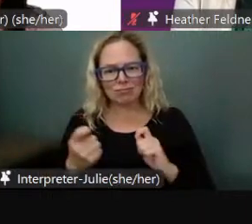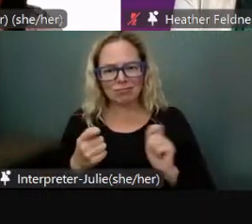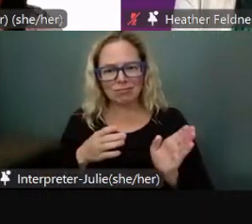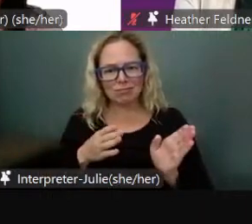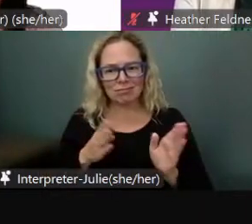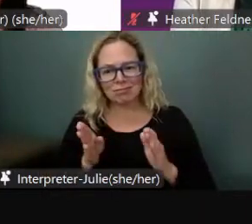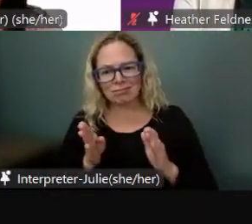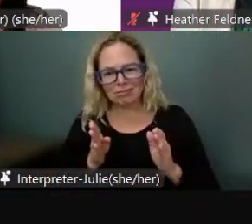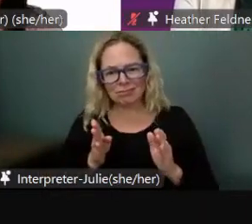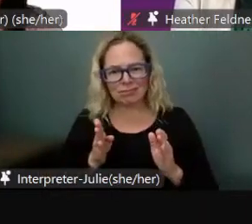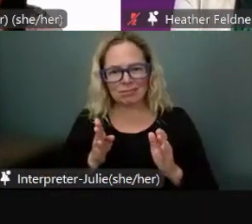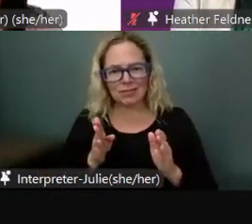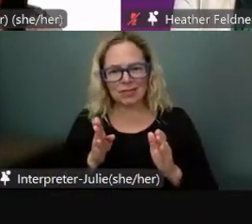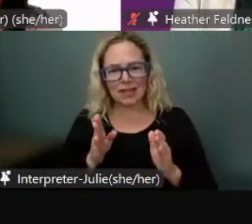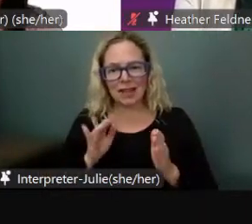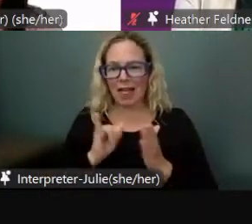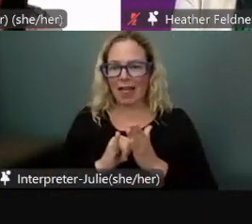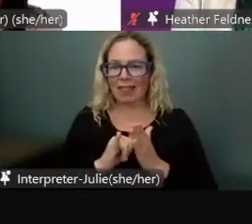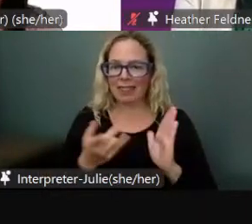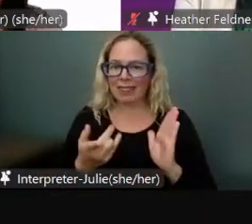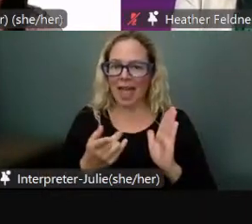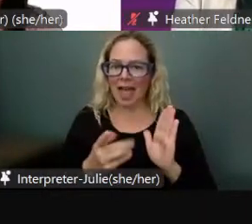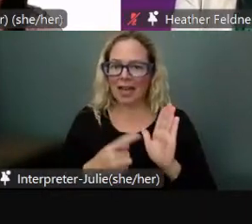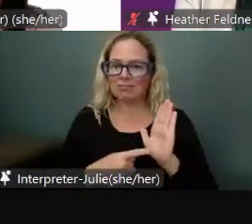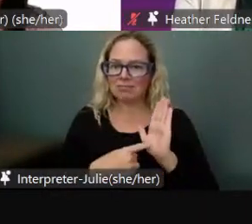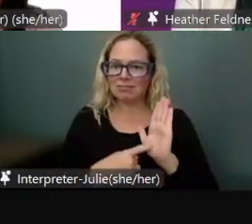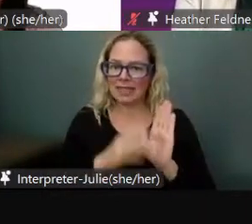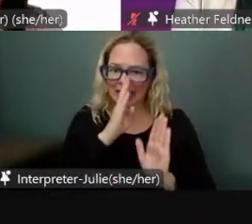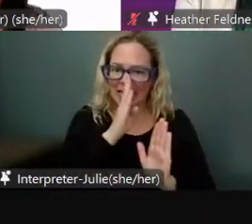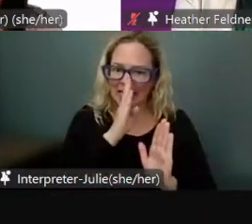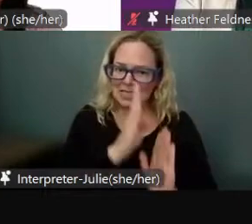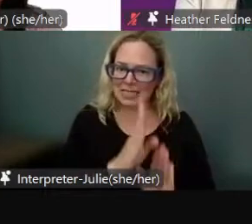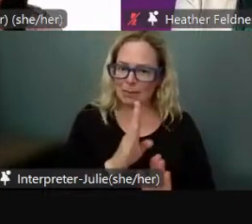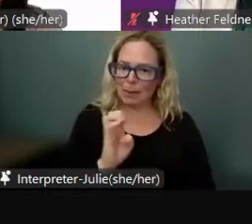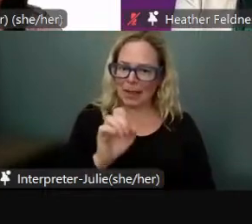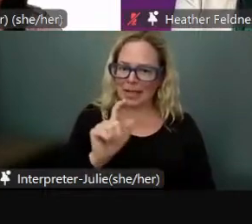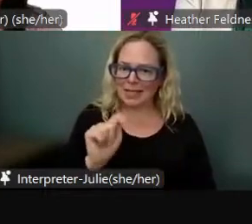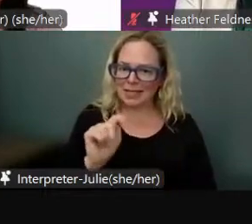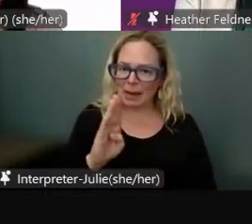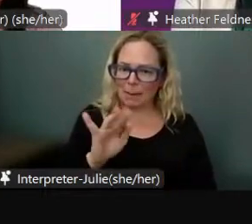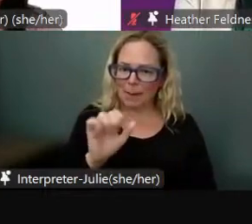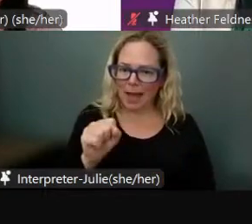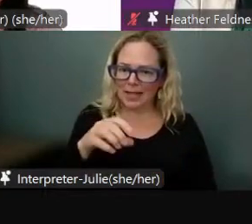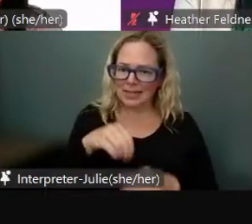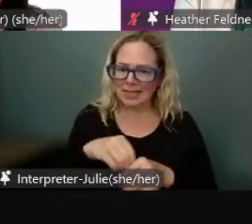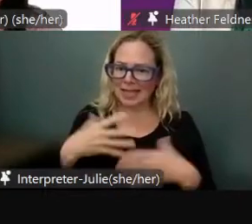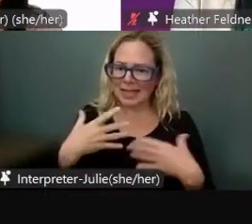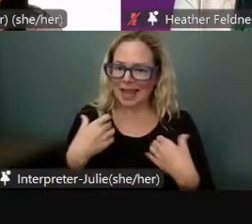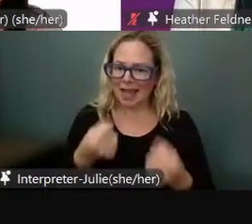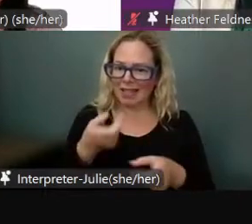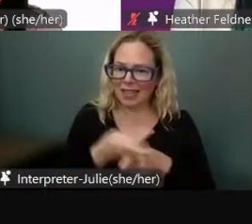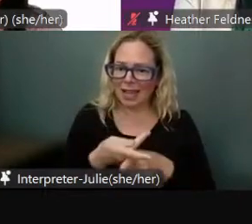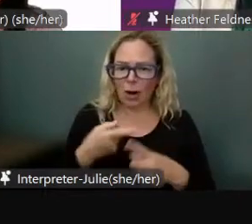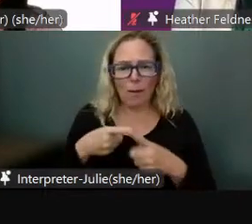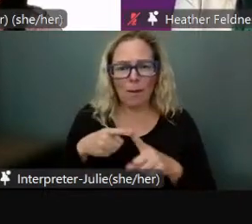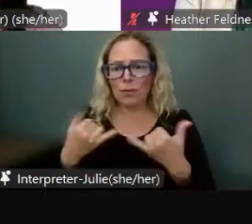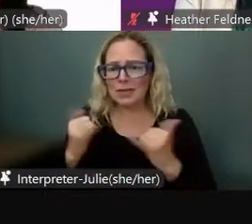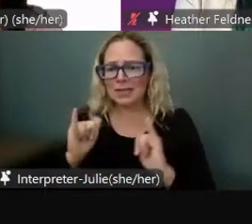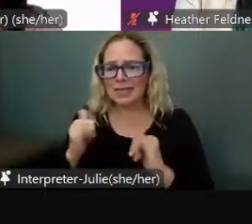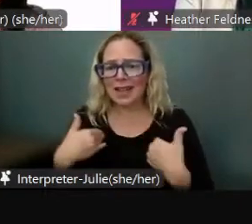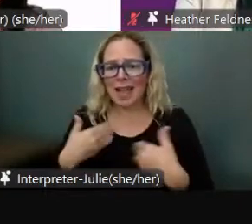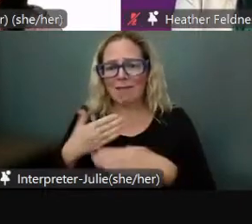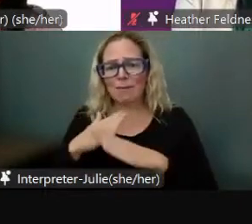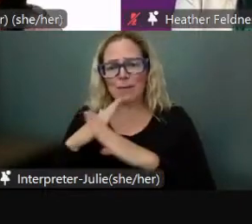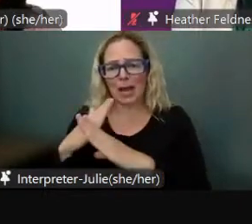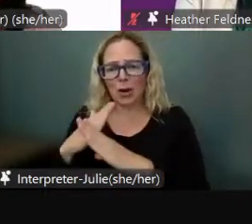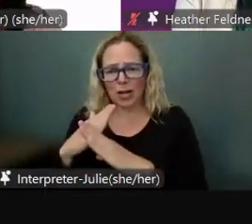again, explicit bias in the healthcare profession, but we still are encountering those barriers of moving the